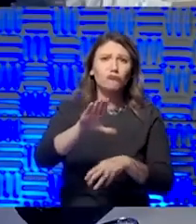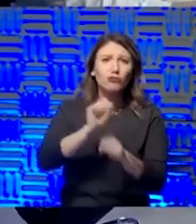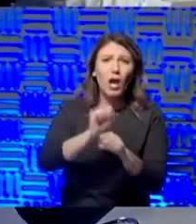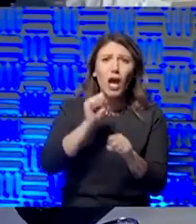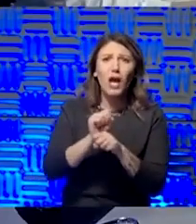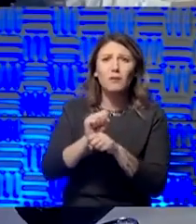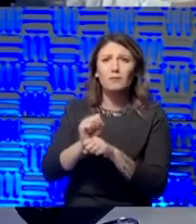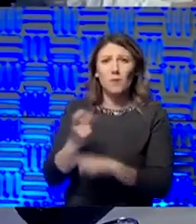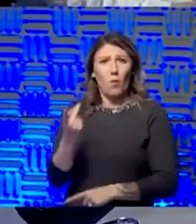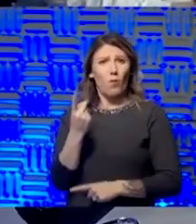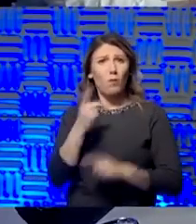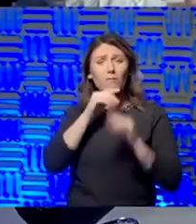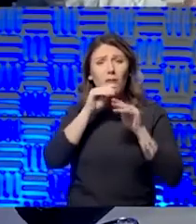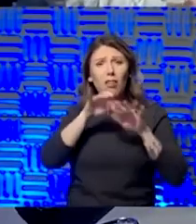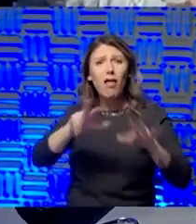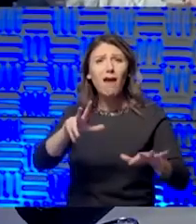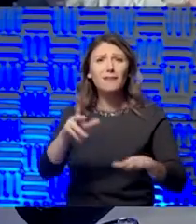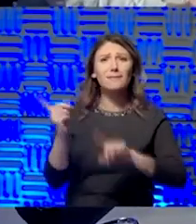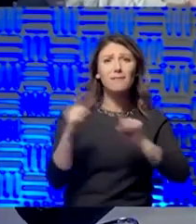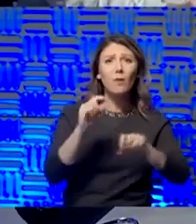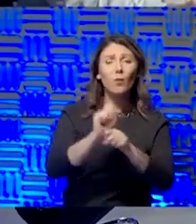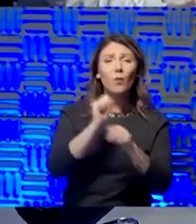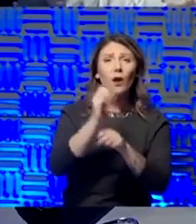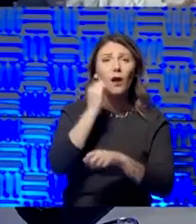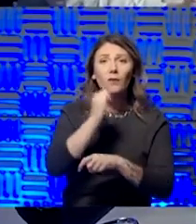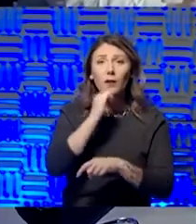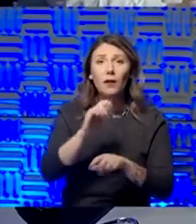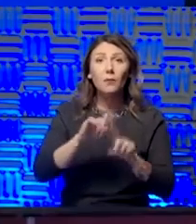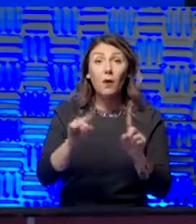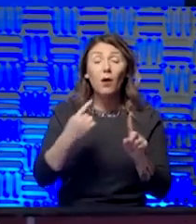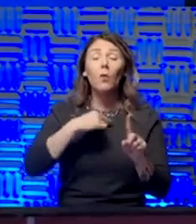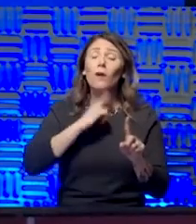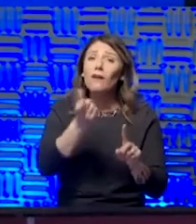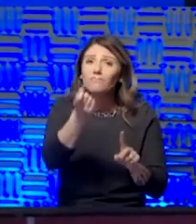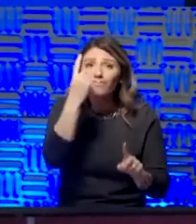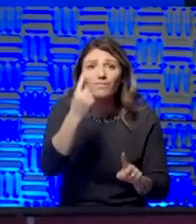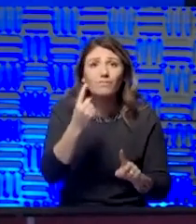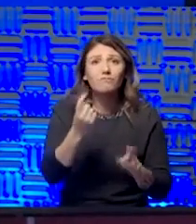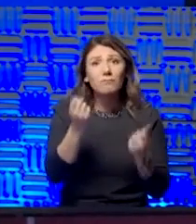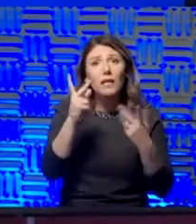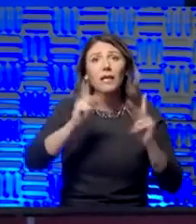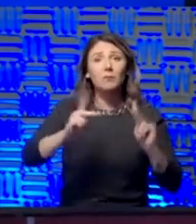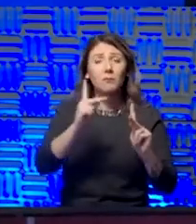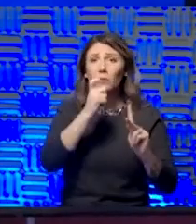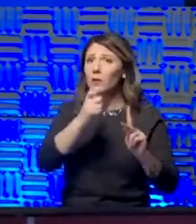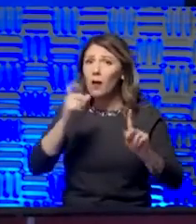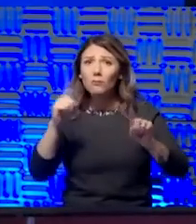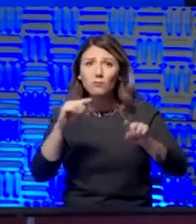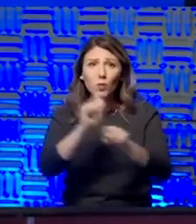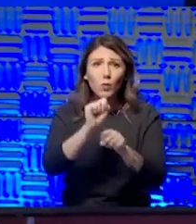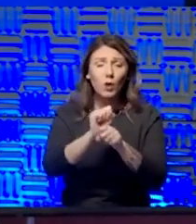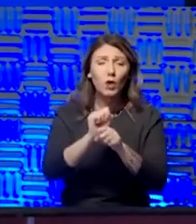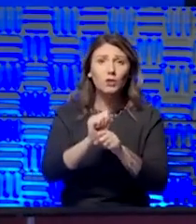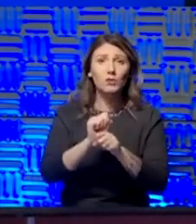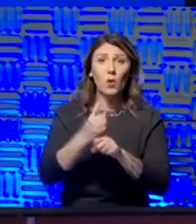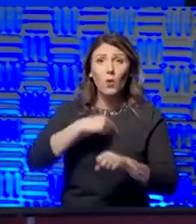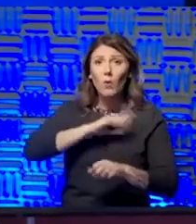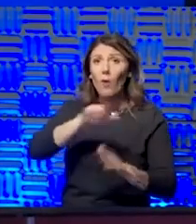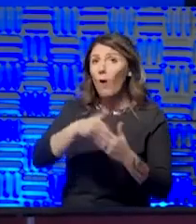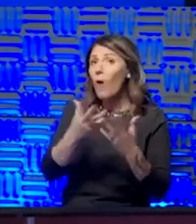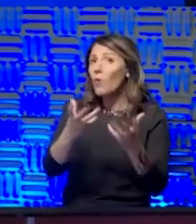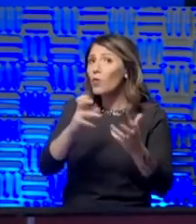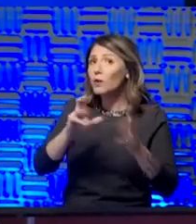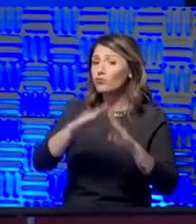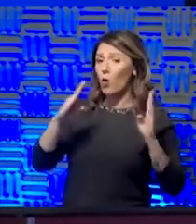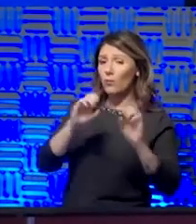here and work every day. But we know that a lot of folks aren't. But we all want to reopen society. How do we do it? You want to